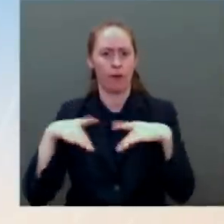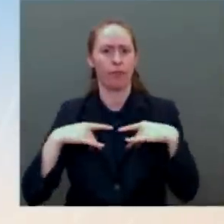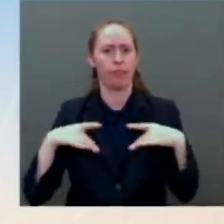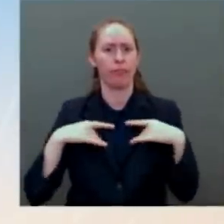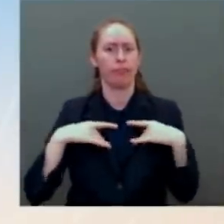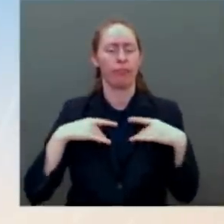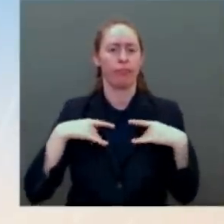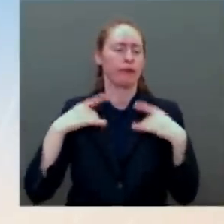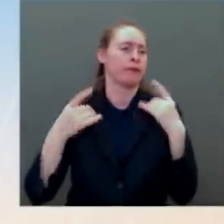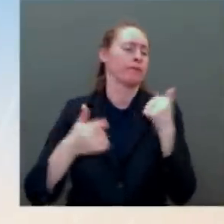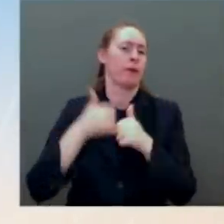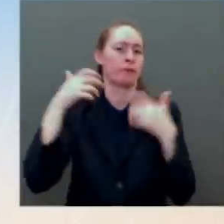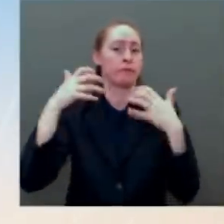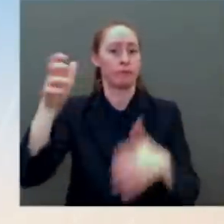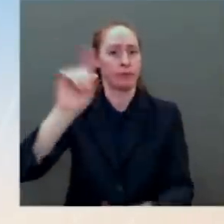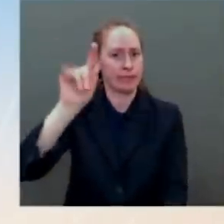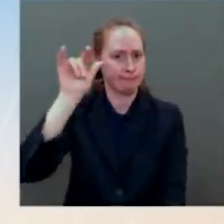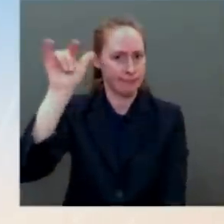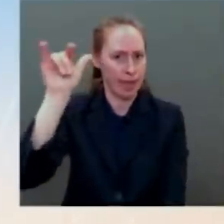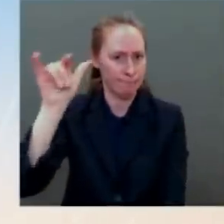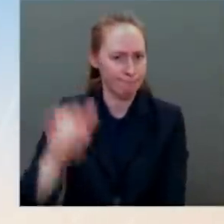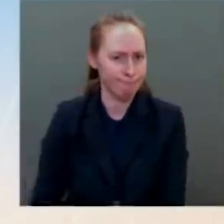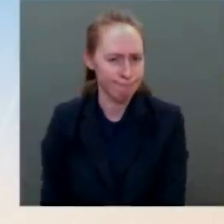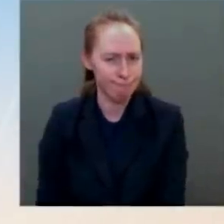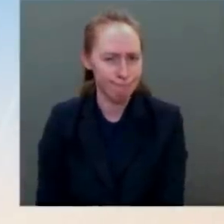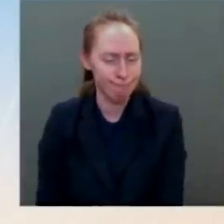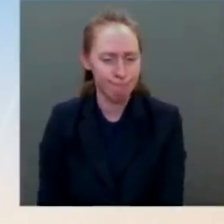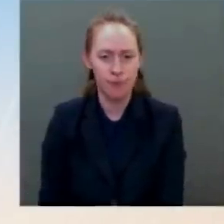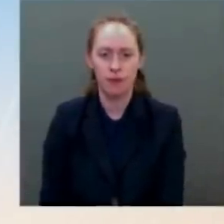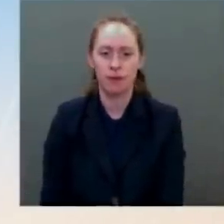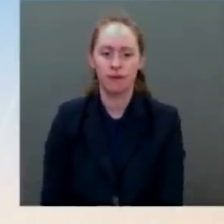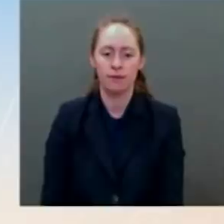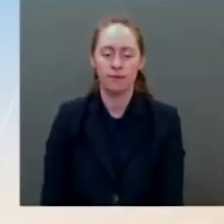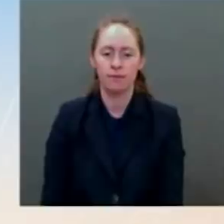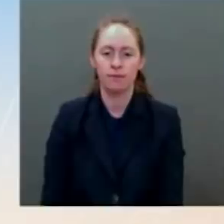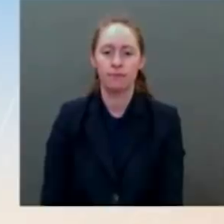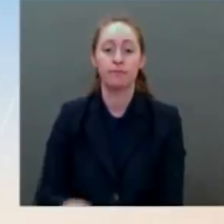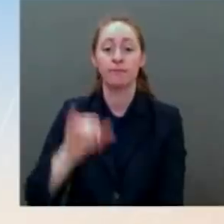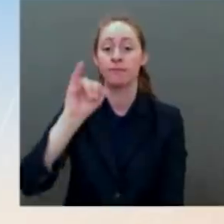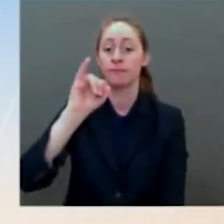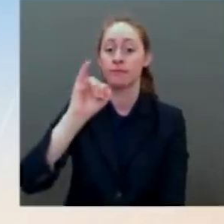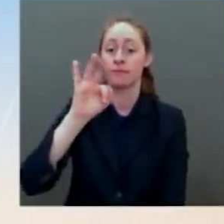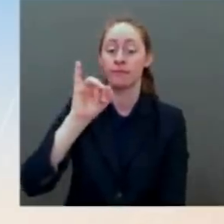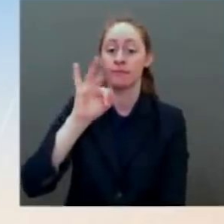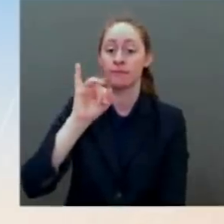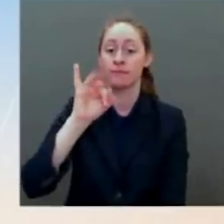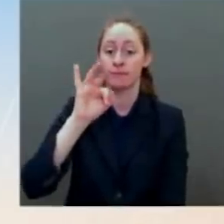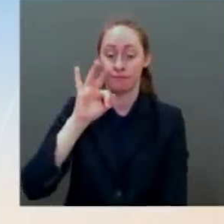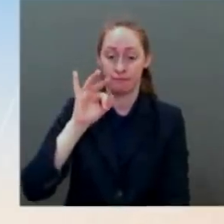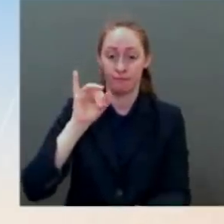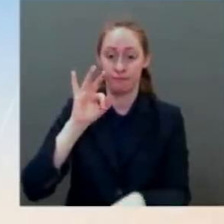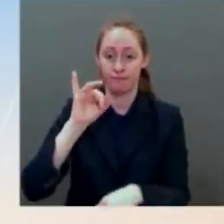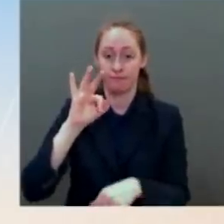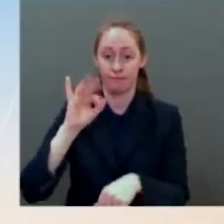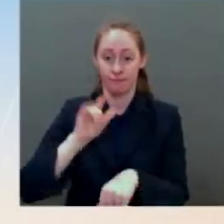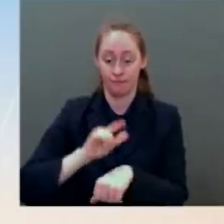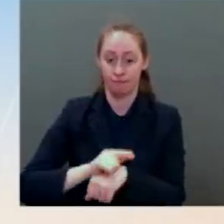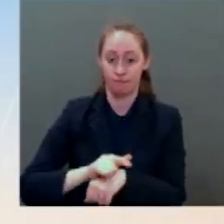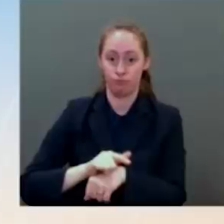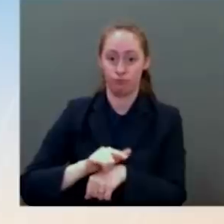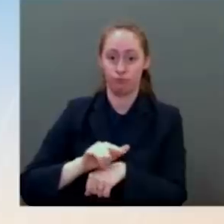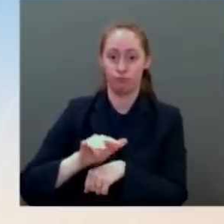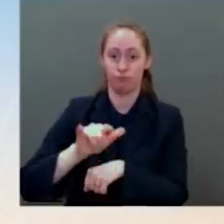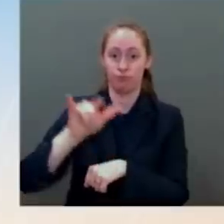leaving from an airport in a green zone, those people don't have to wear masks? Again, Peter, there's been long a difference from the beginning about people